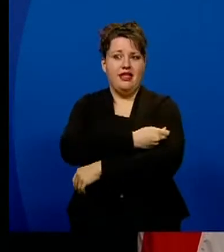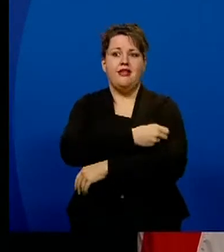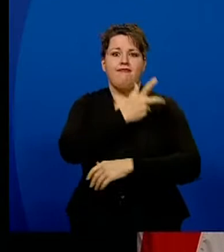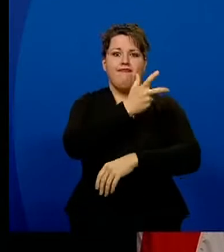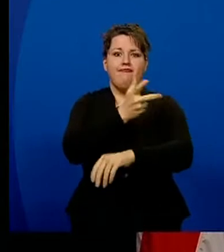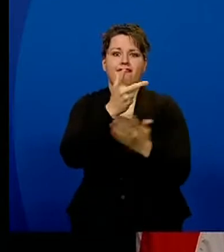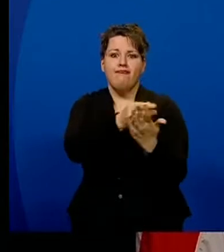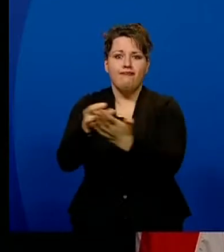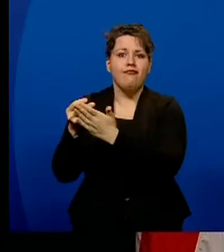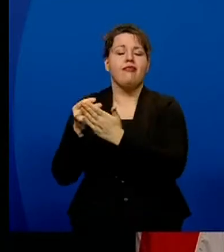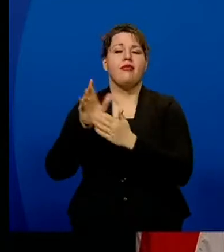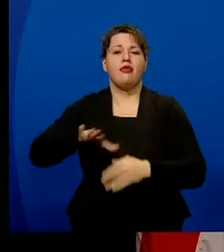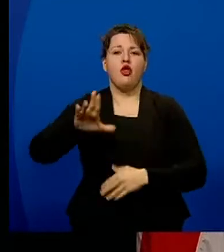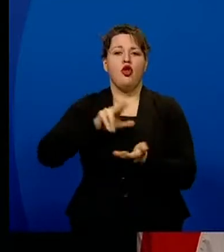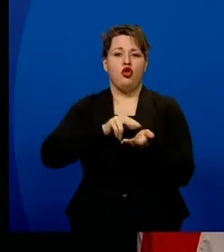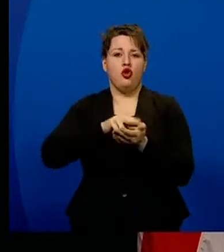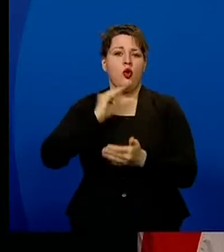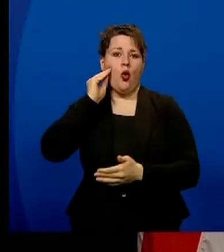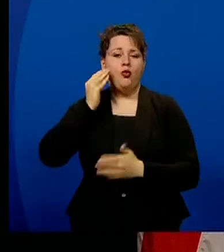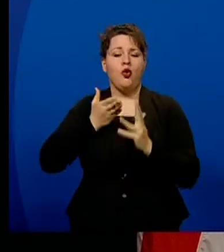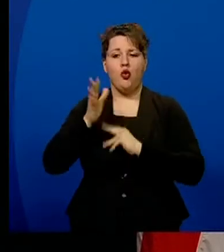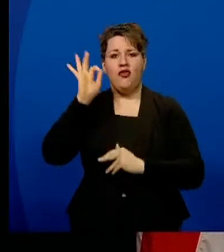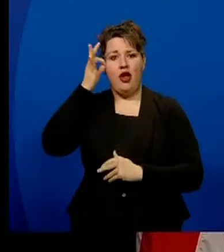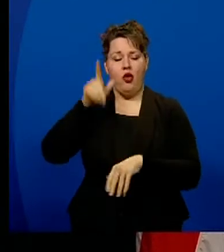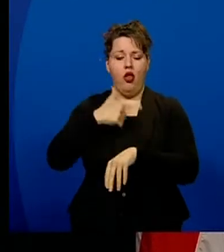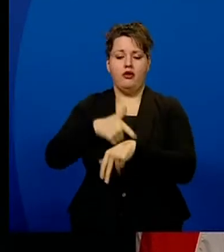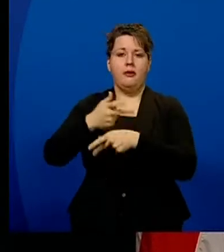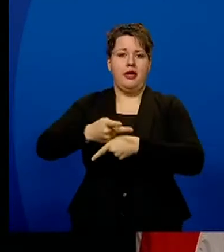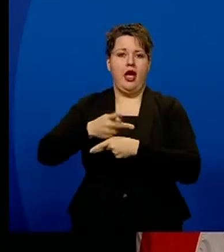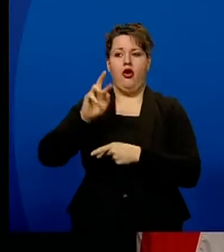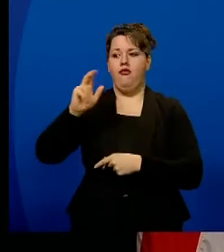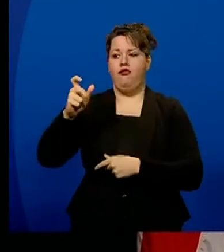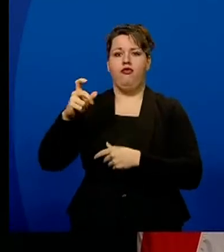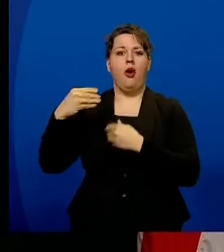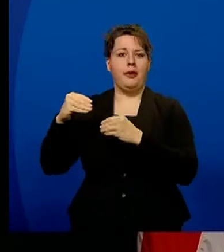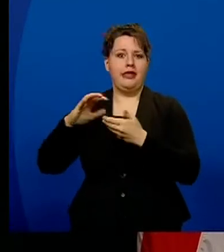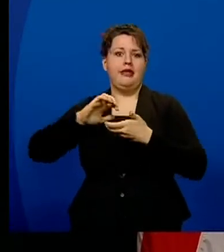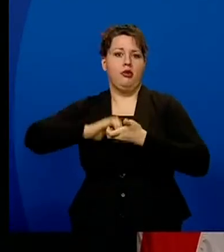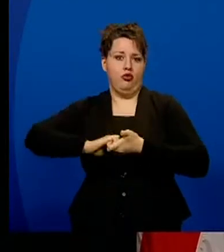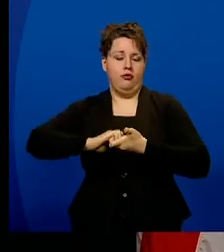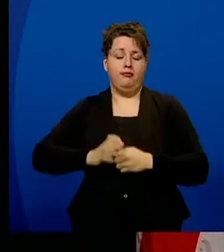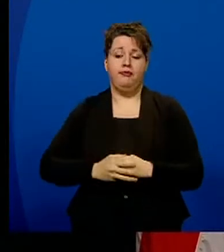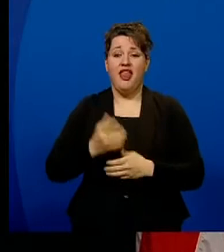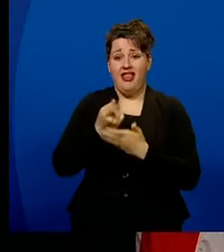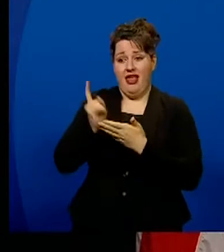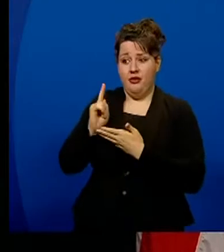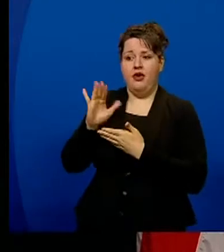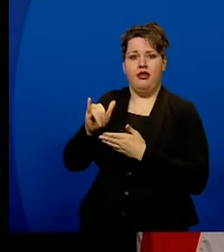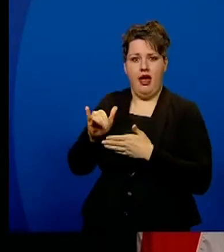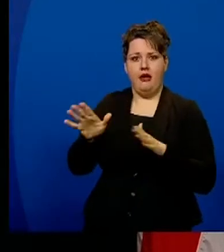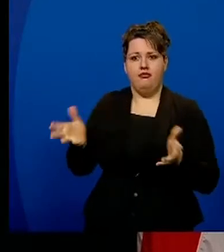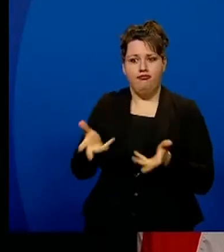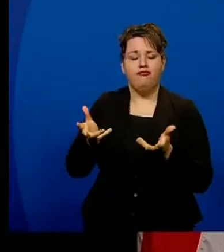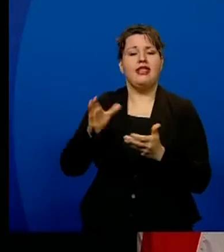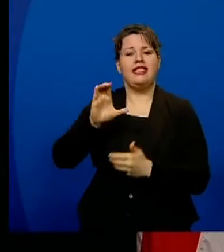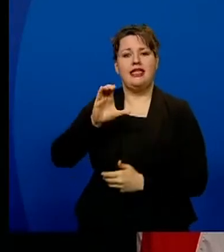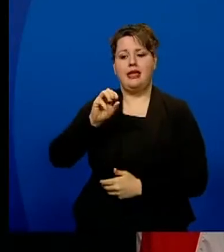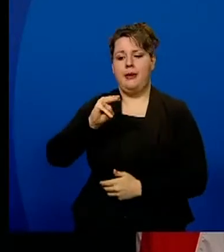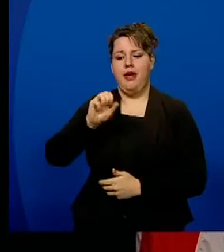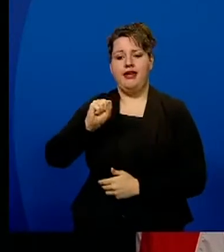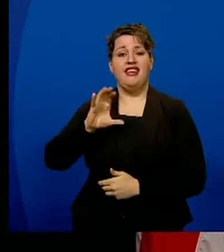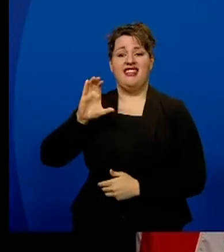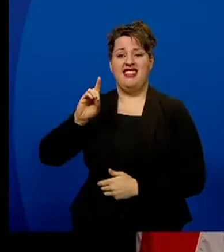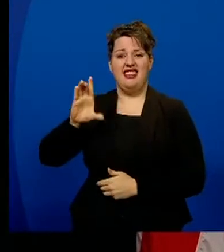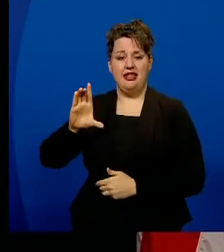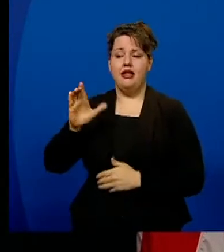nursing homes through the Federal Long-Term Care Pharmacy Partnership, which last week prompted CMS and the CDC to